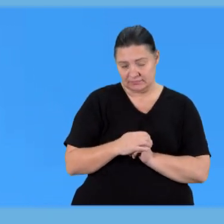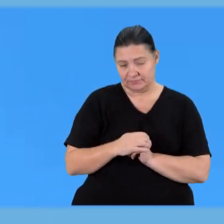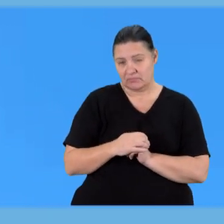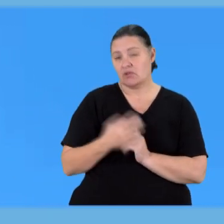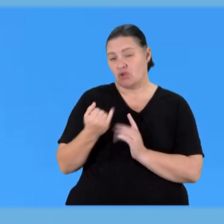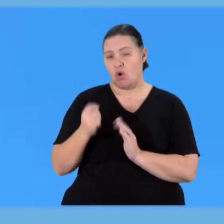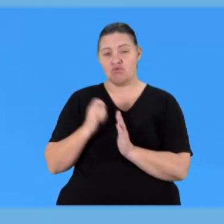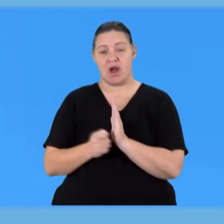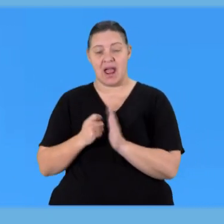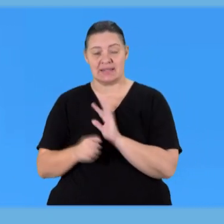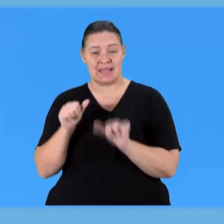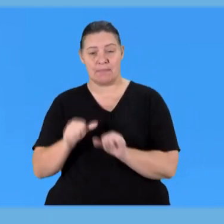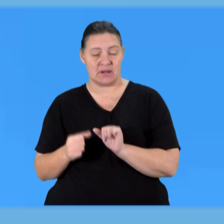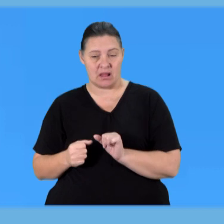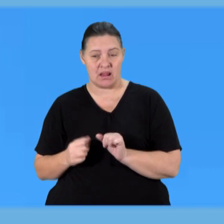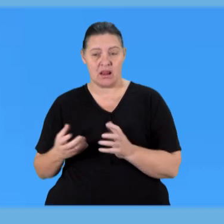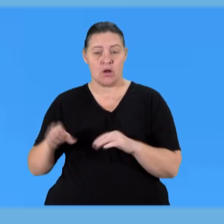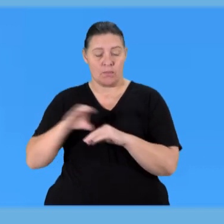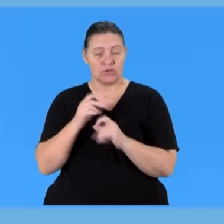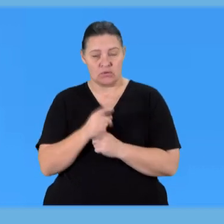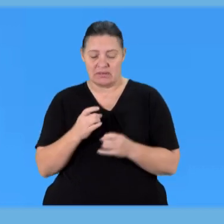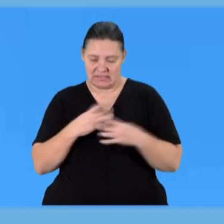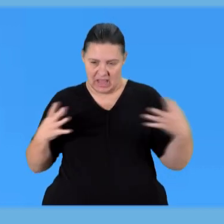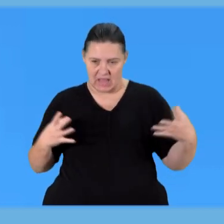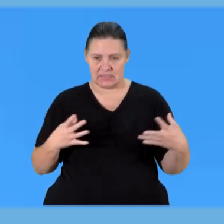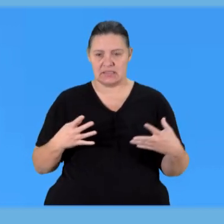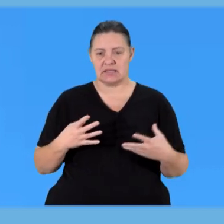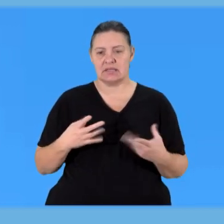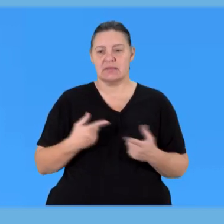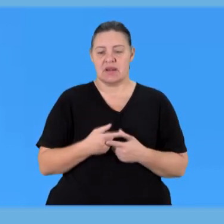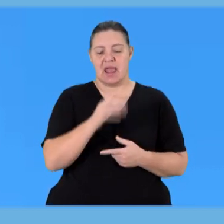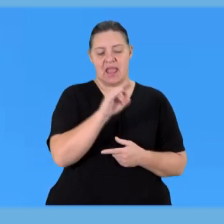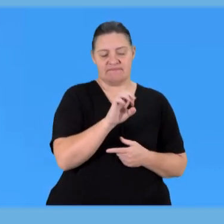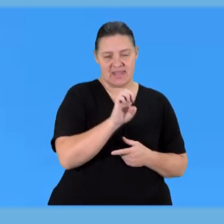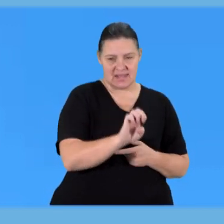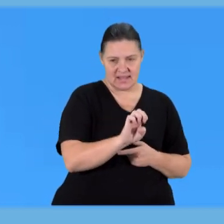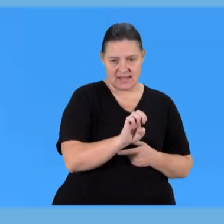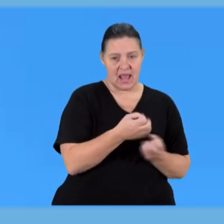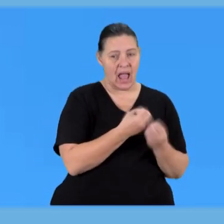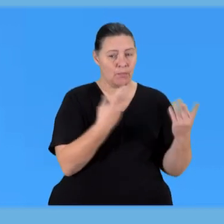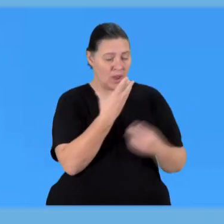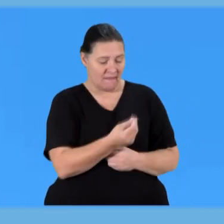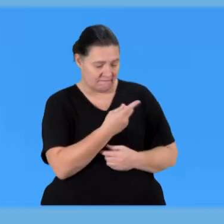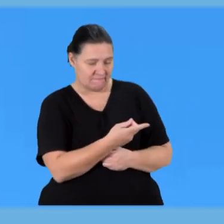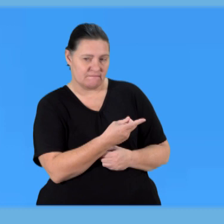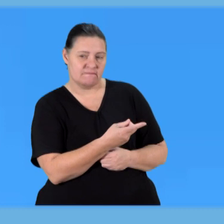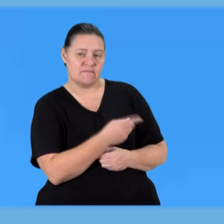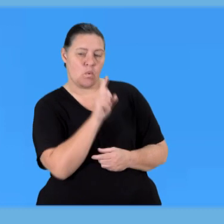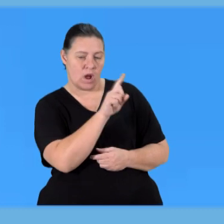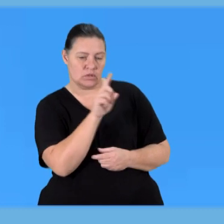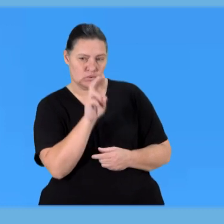therefore, when we write the chemical compound, we'll start with the metal. So it's going to be Fe, and how many do we have of those? We